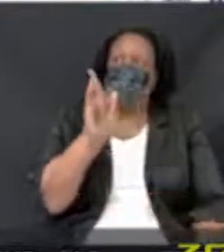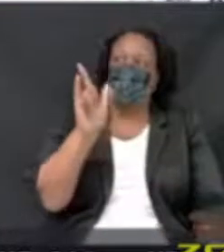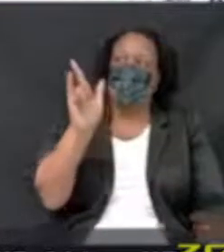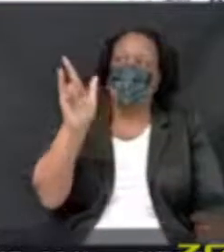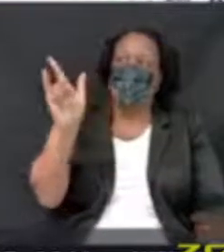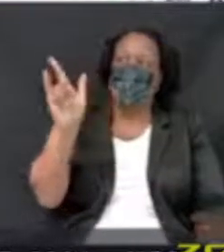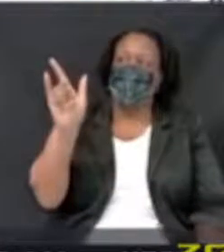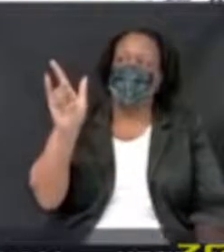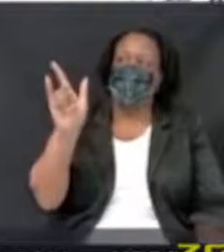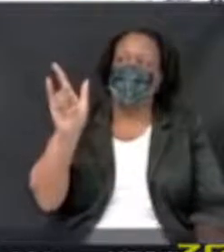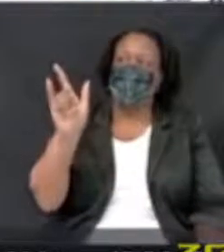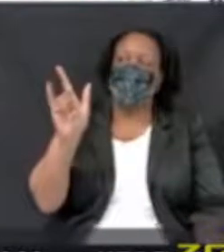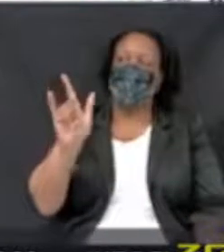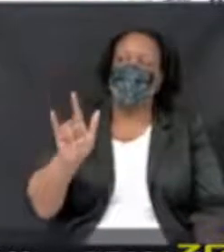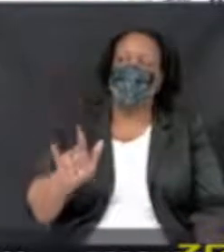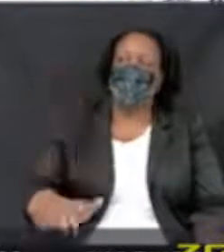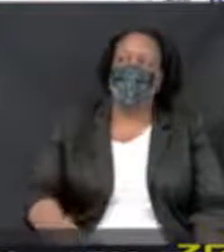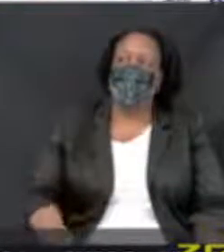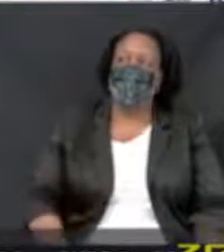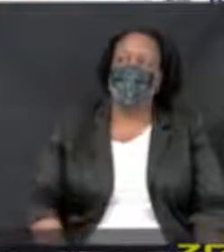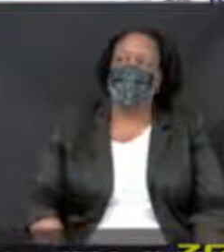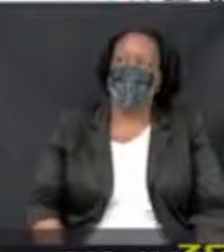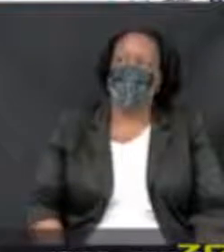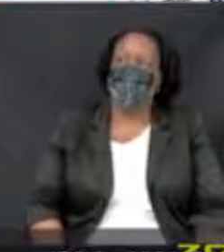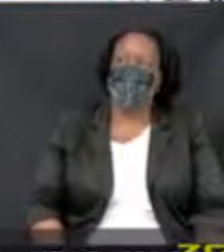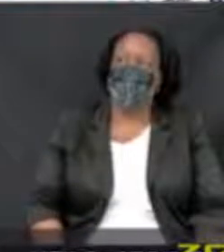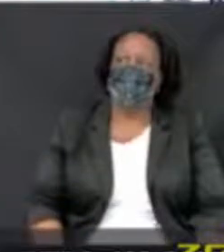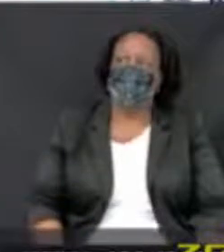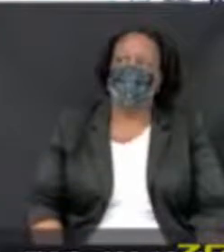as an unaccompanied minor,